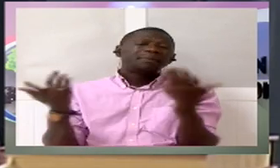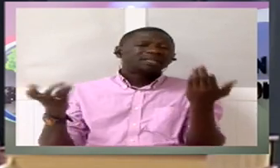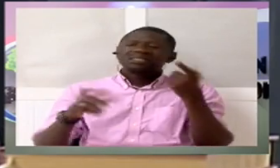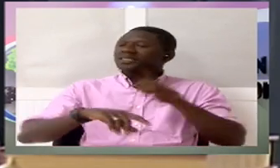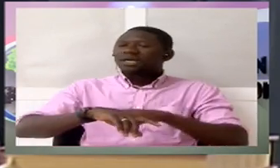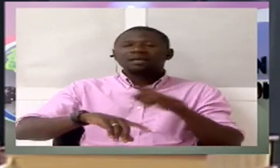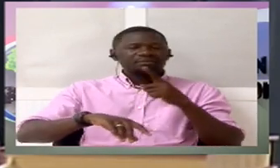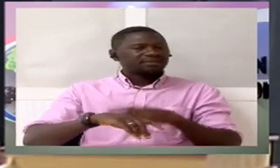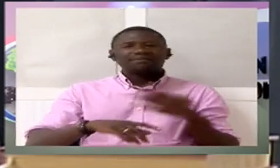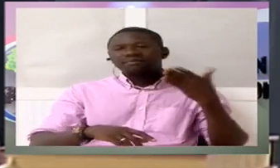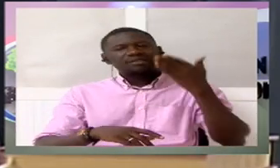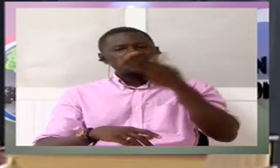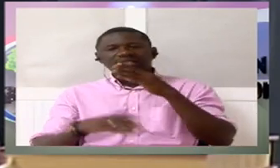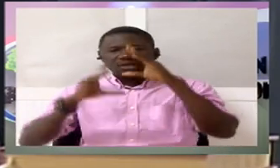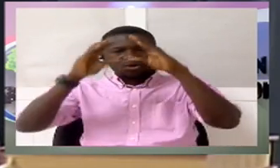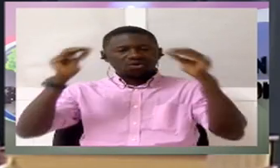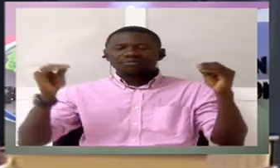department several times. Urka